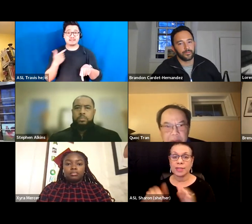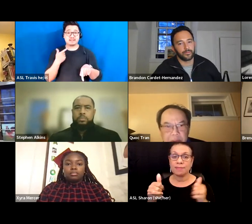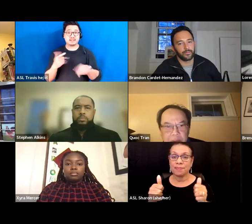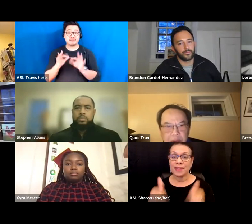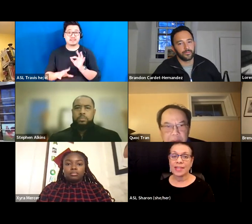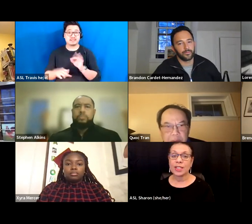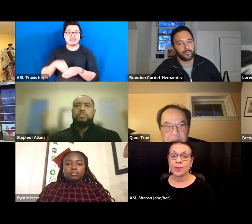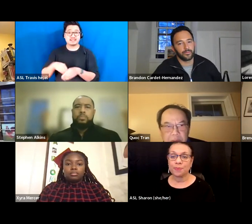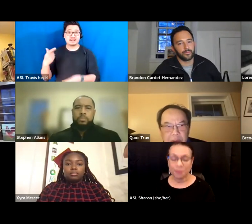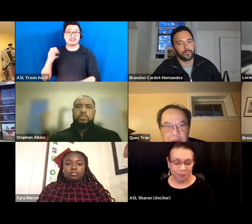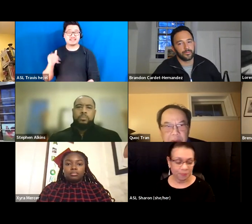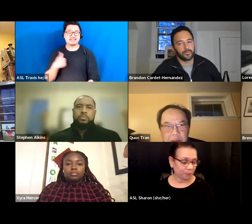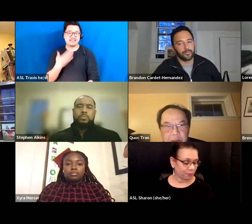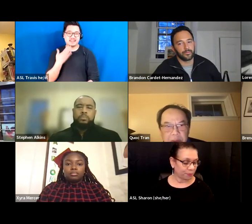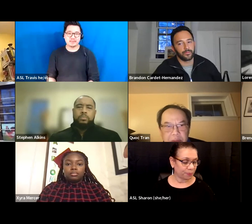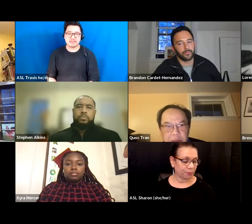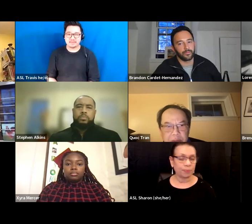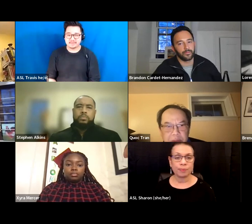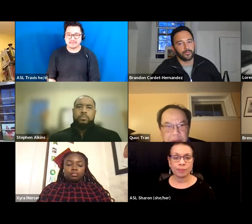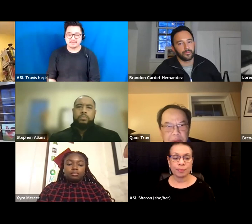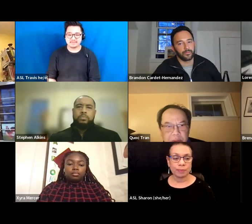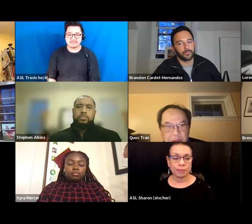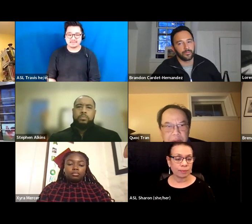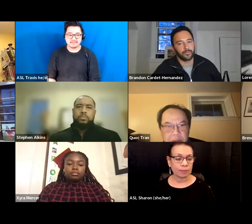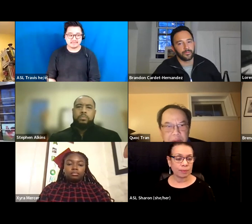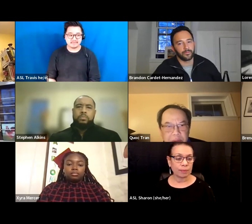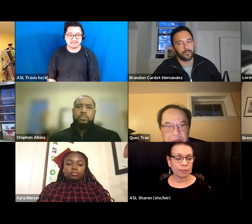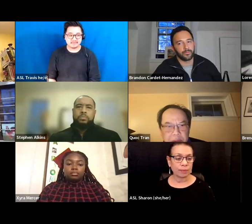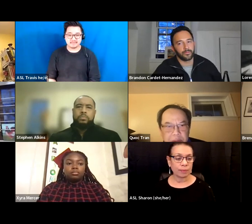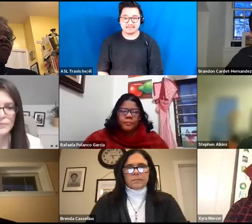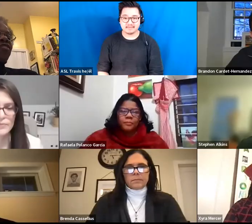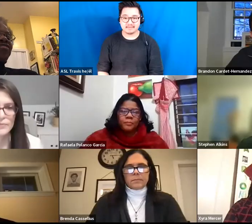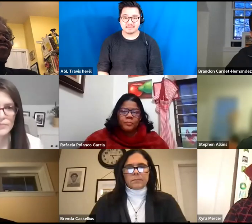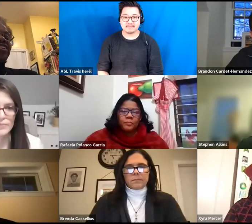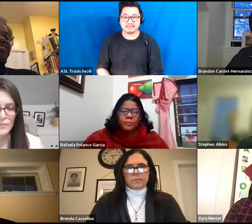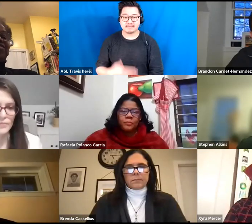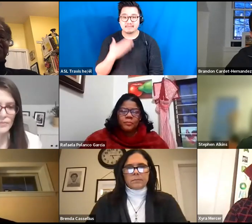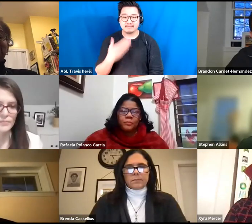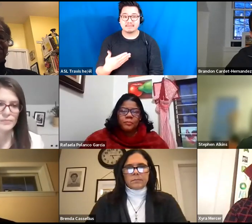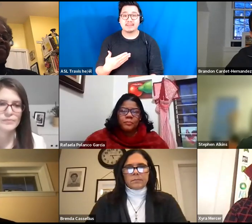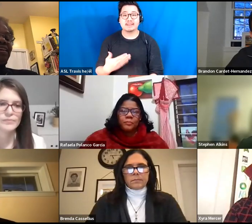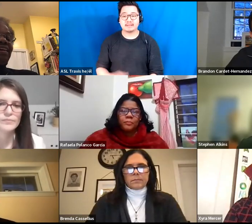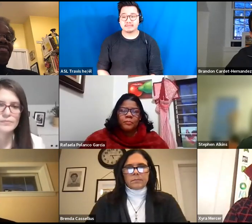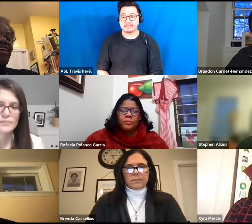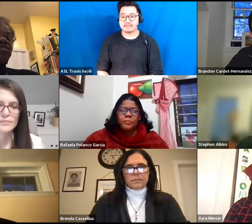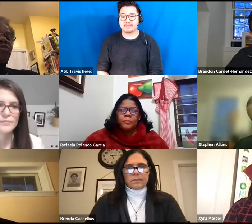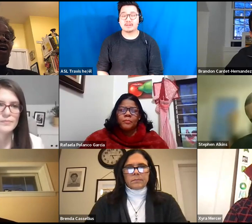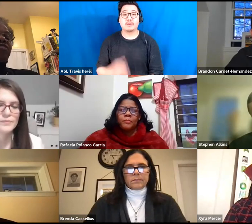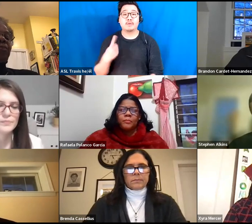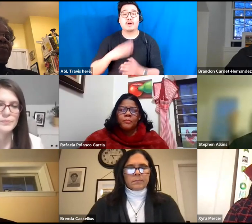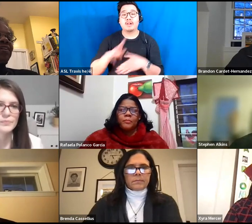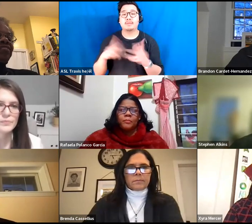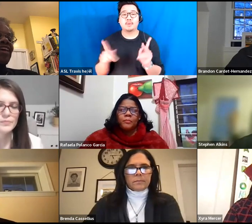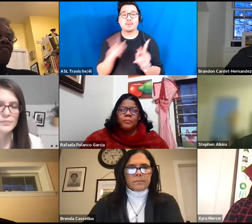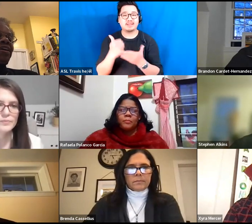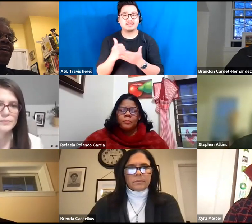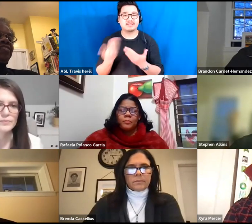gallery thank you thank you thank you all for assisting us this evening thank you to all of